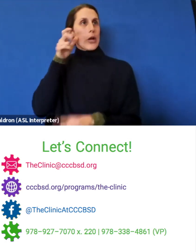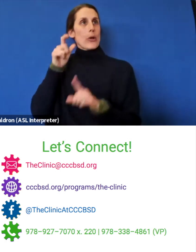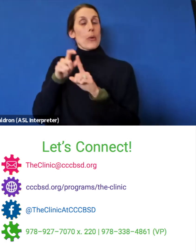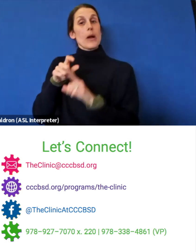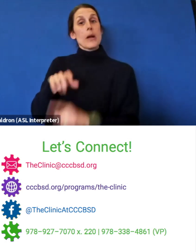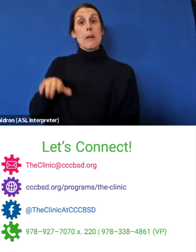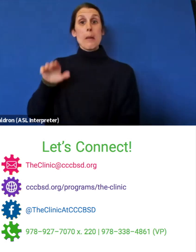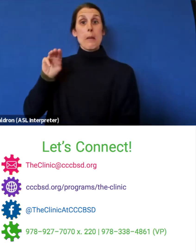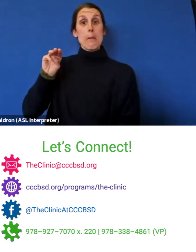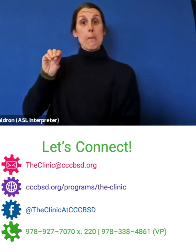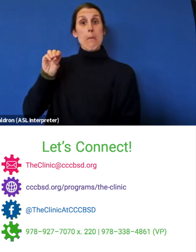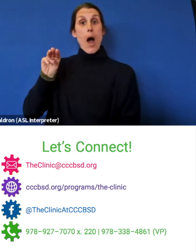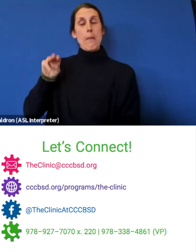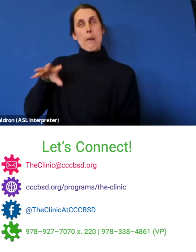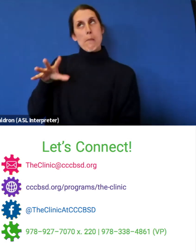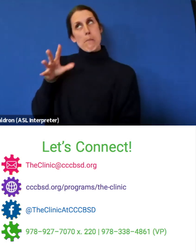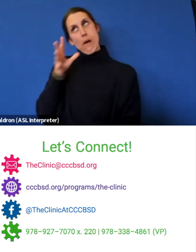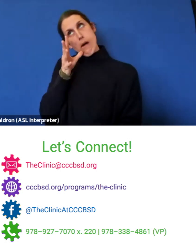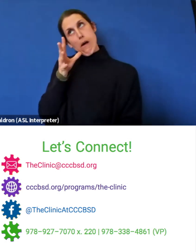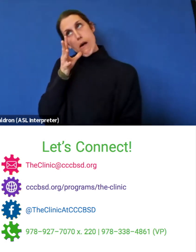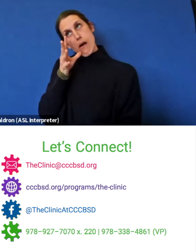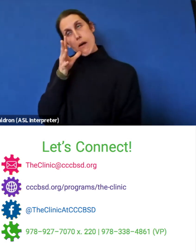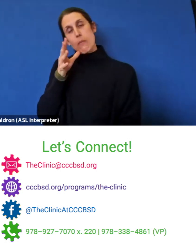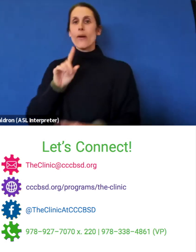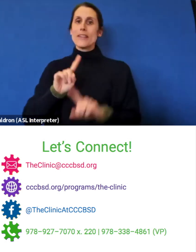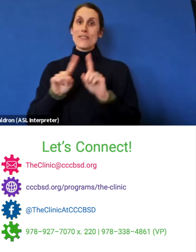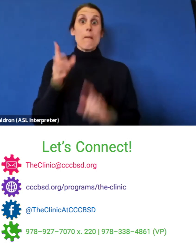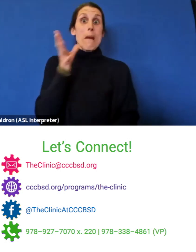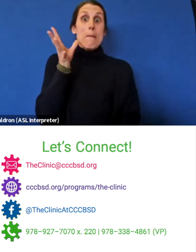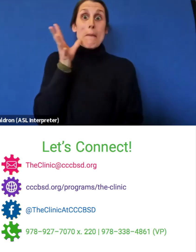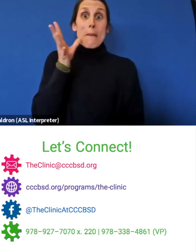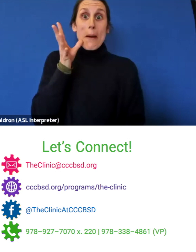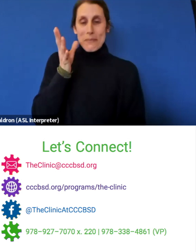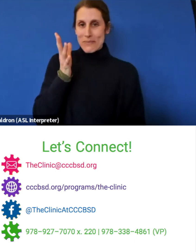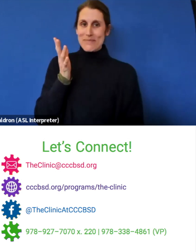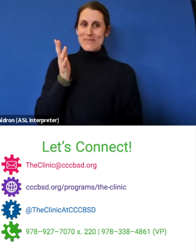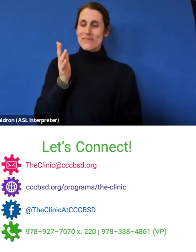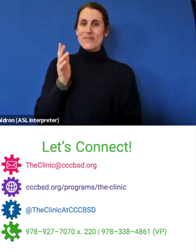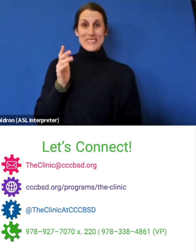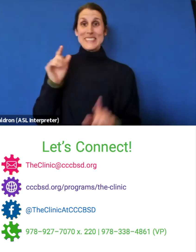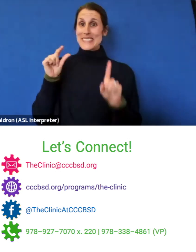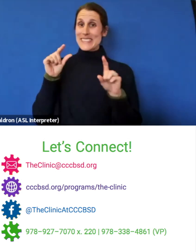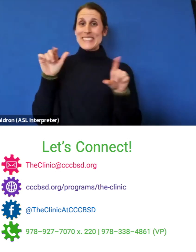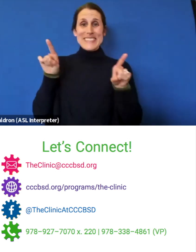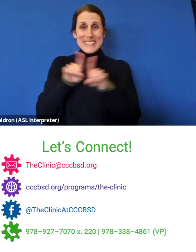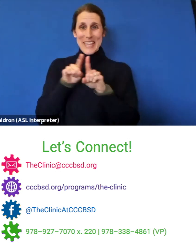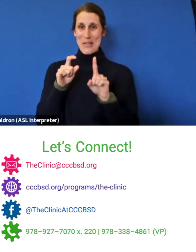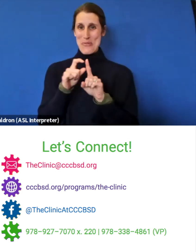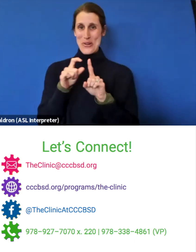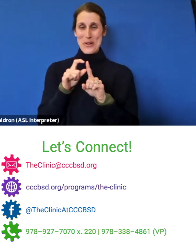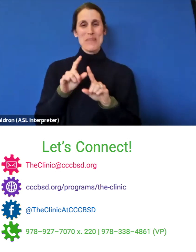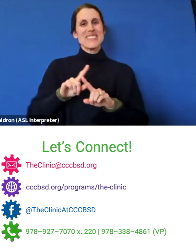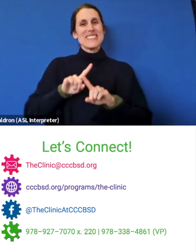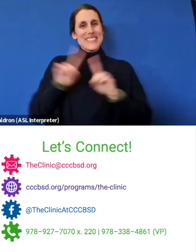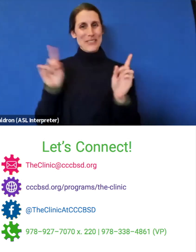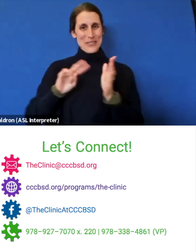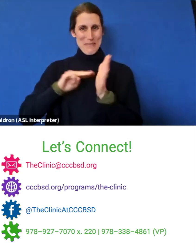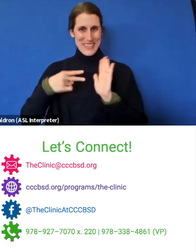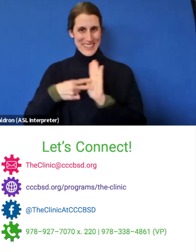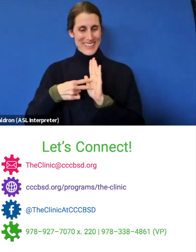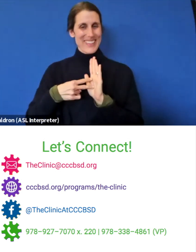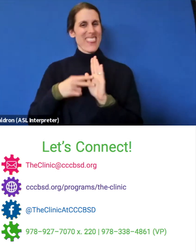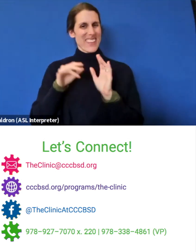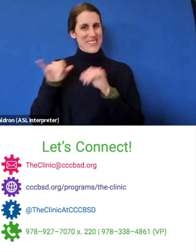mom or mom, mom, mom, mom, mom, all of which can be heard at my house. Yes, indeed, absolutely.